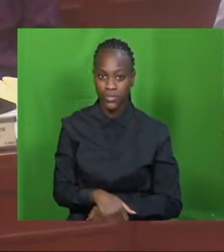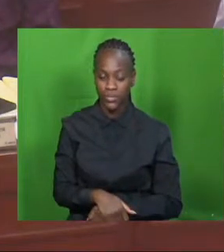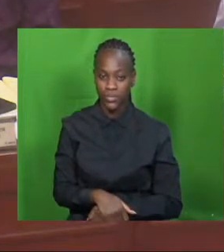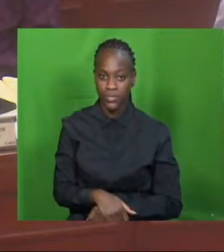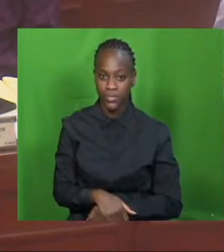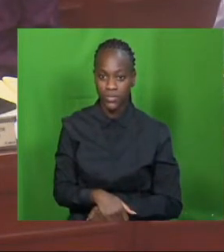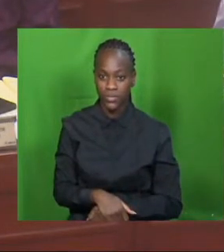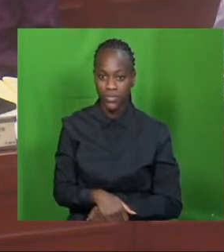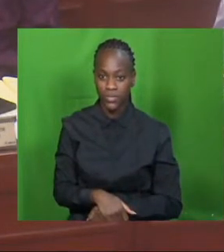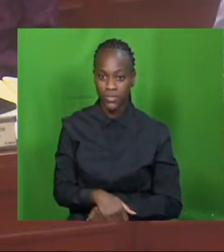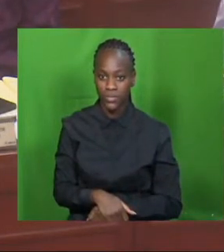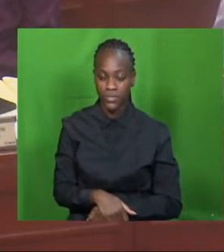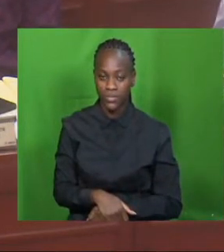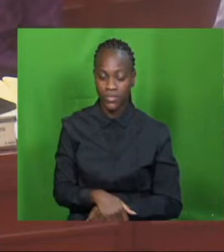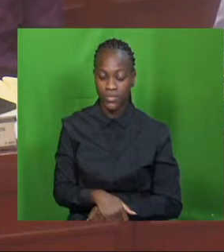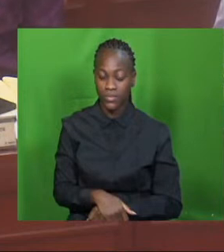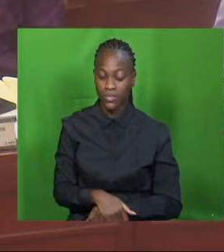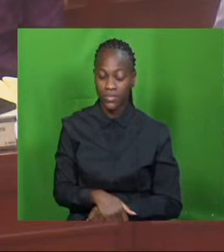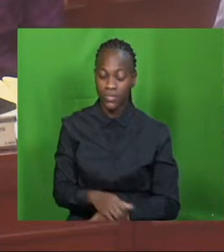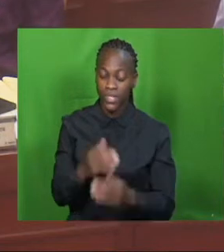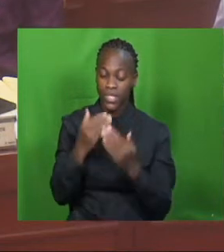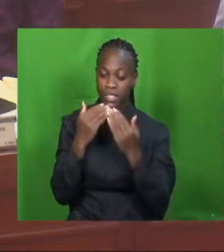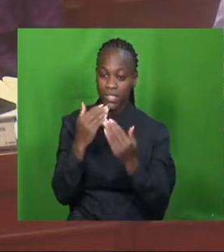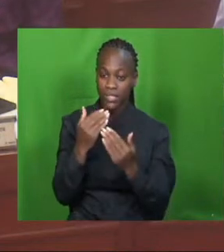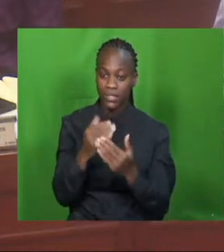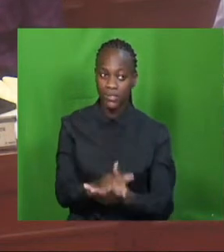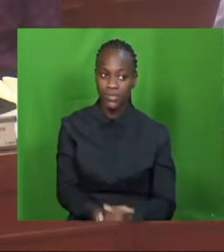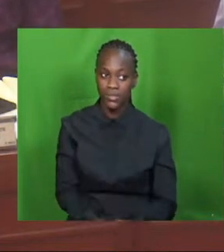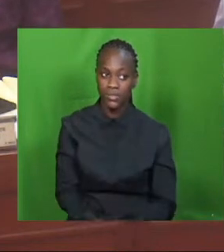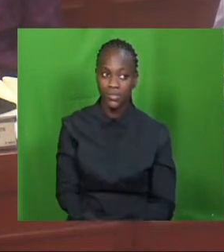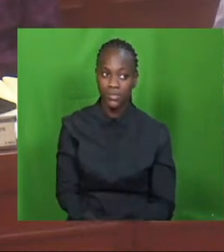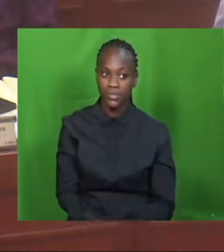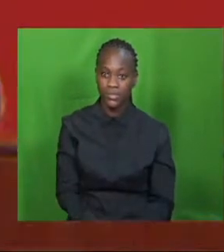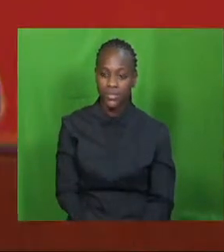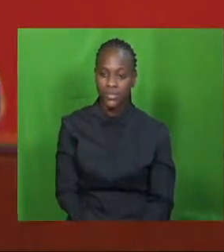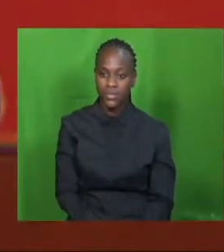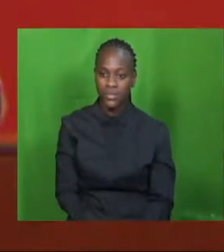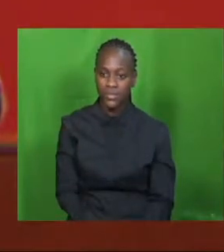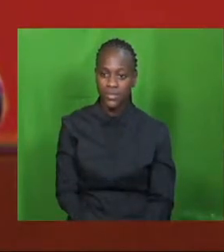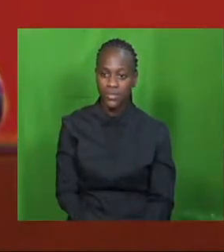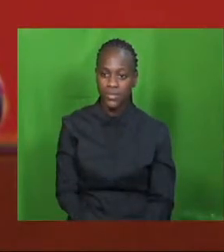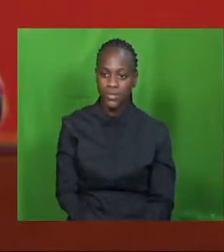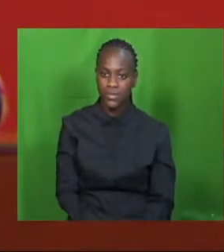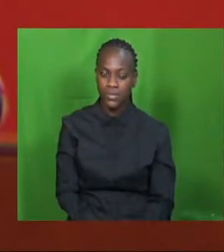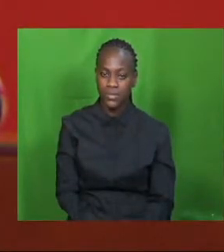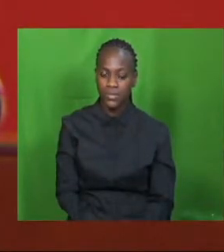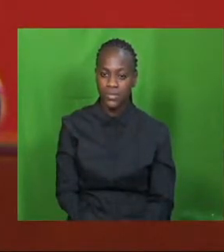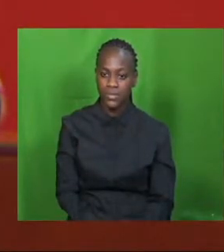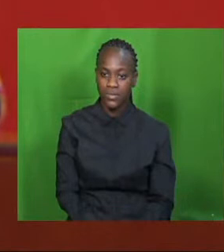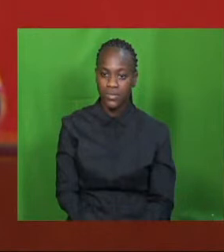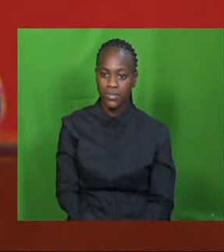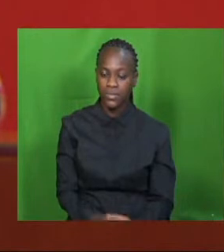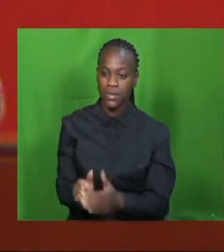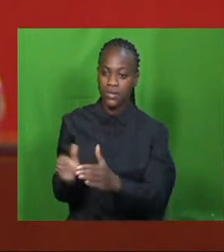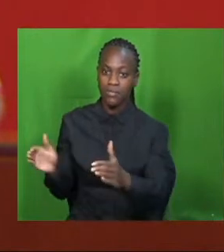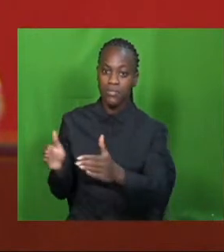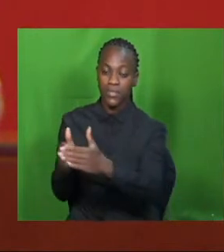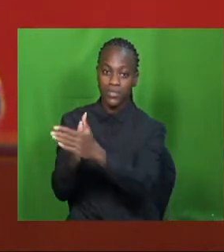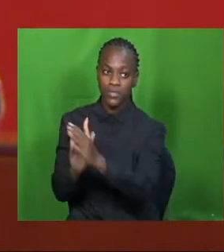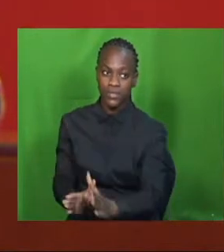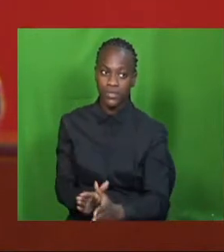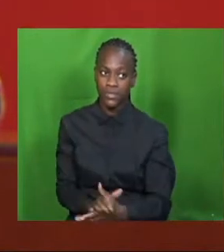members to give them enough time to probe into all the areas that they want